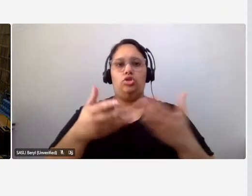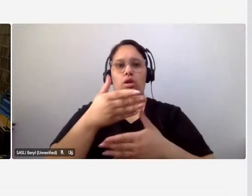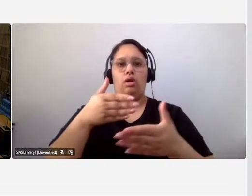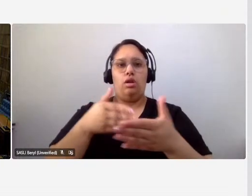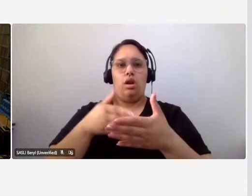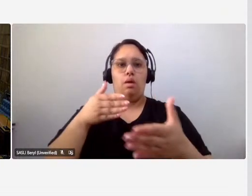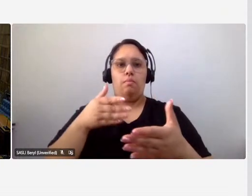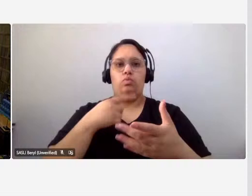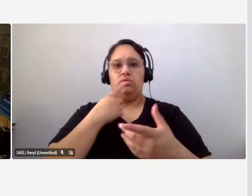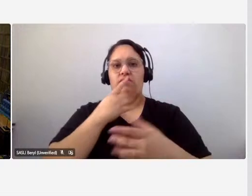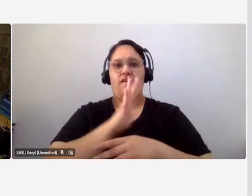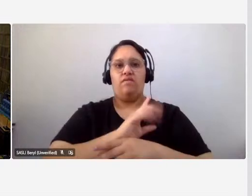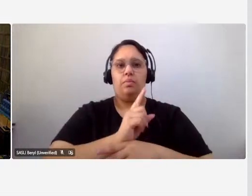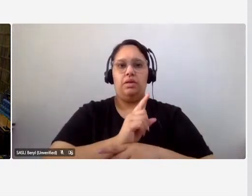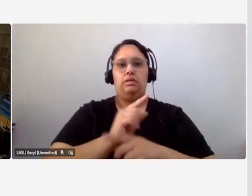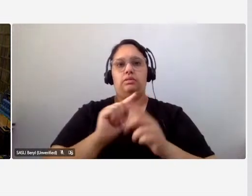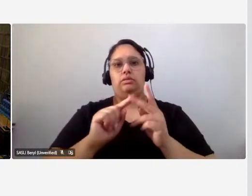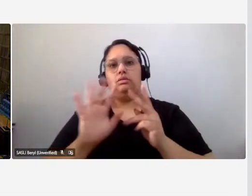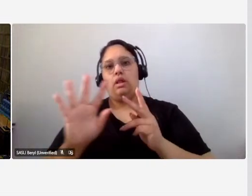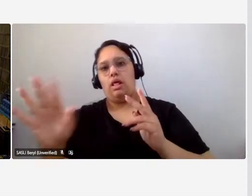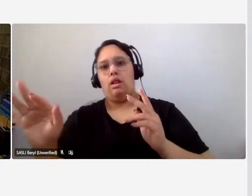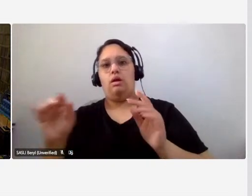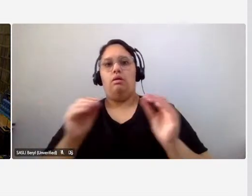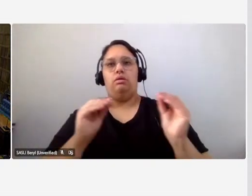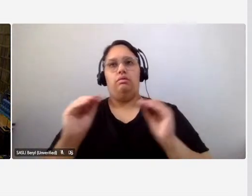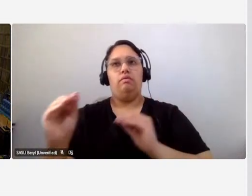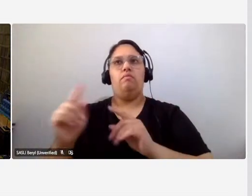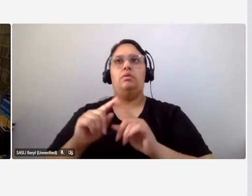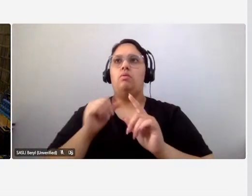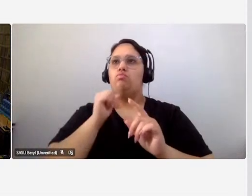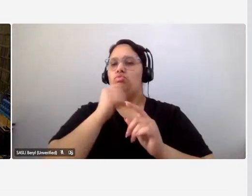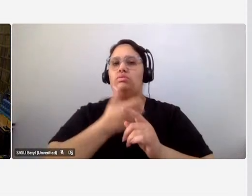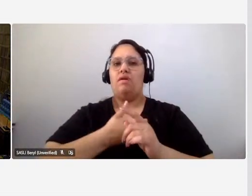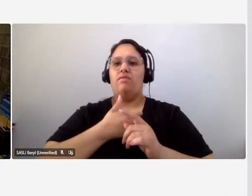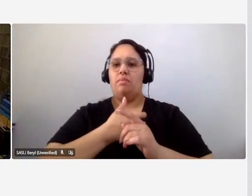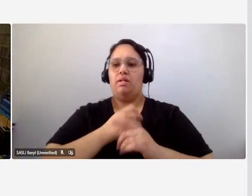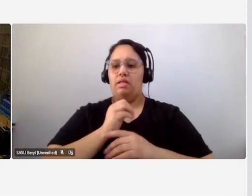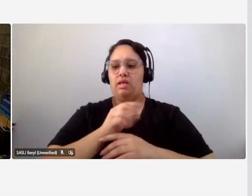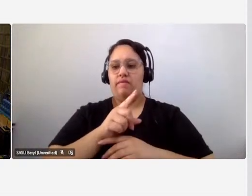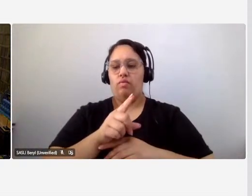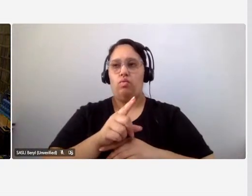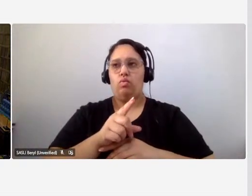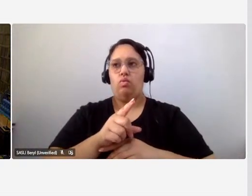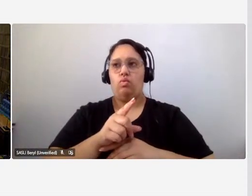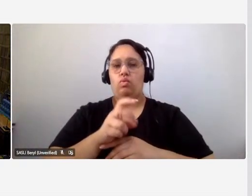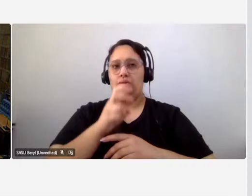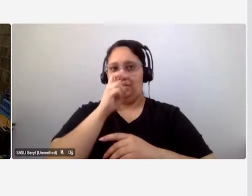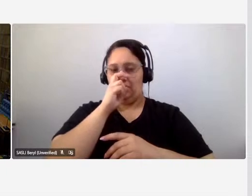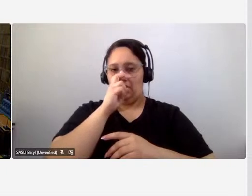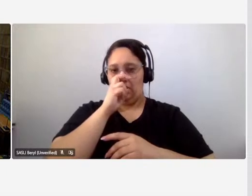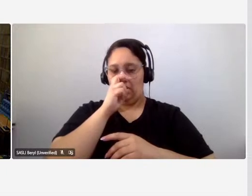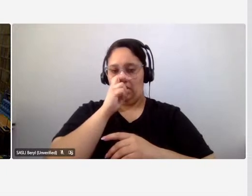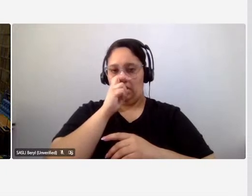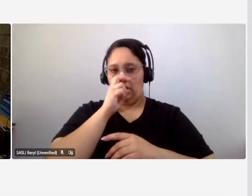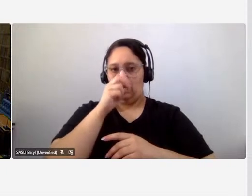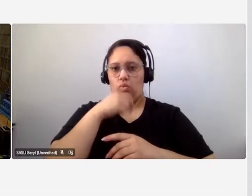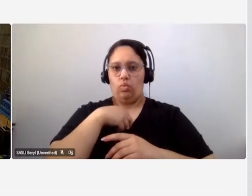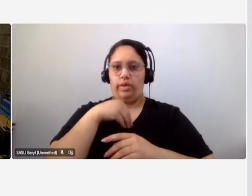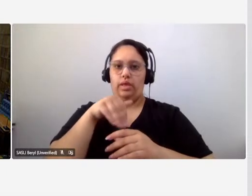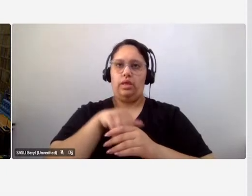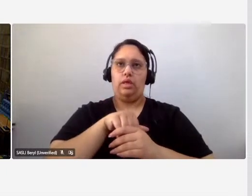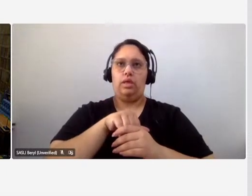talking about 5 minutes, this and that, you know. So I'm not comfortable if you were to be strict as if we are in